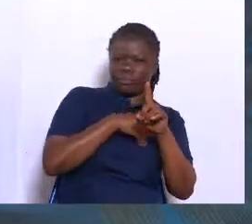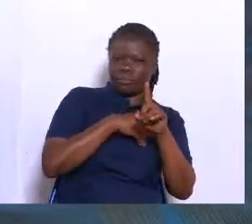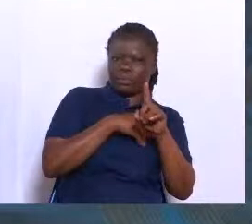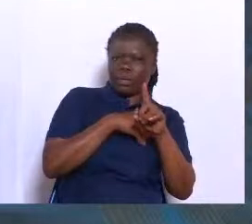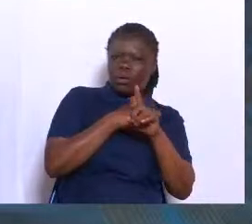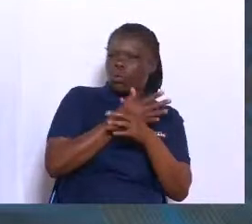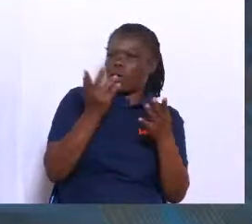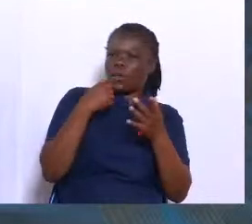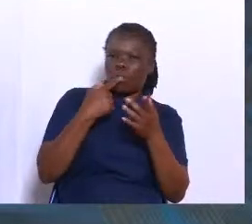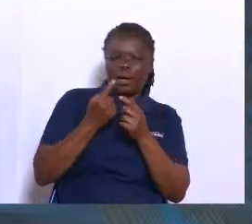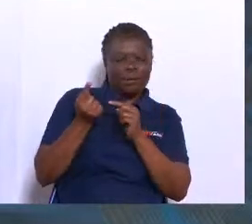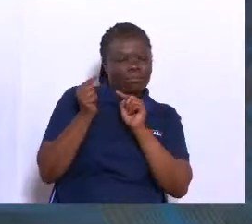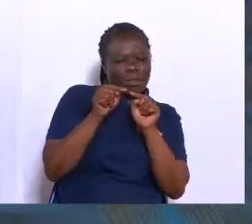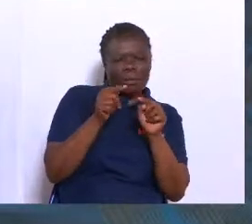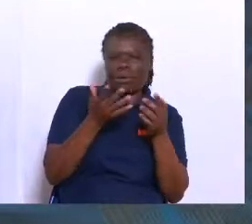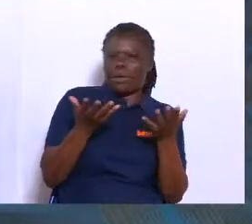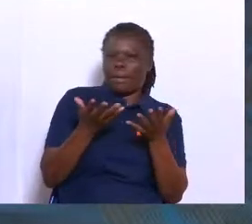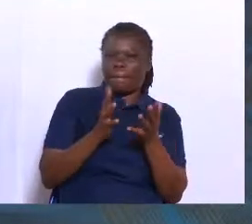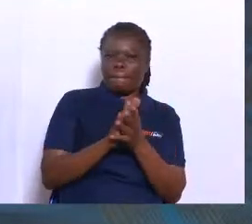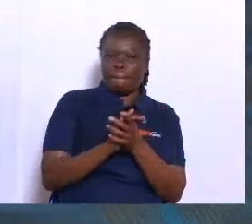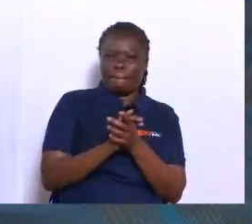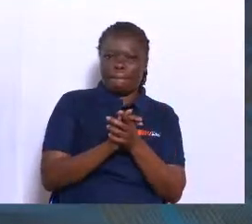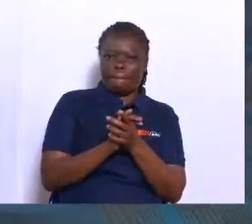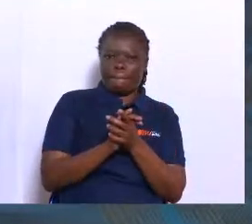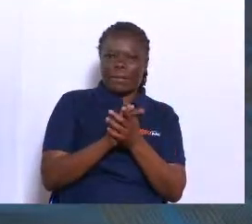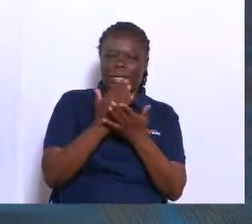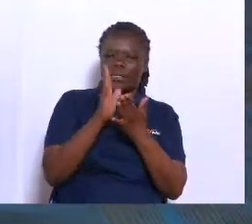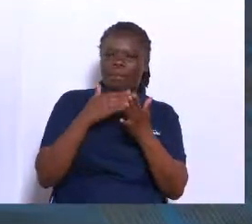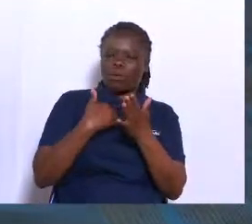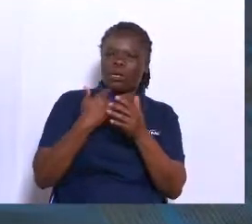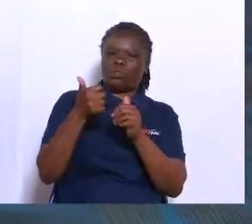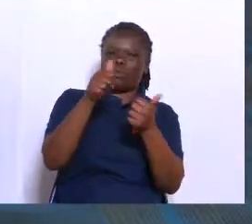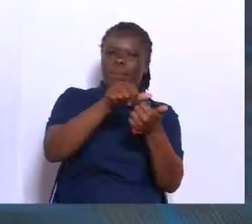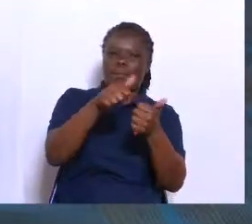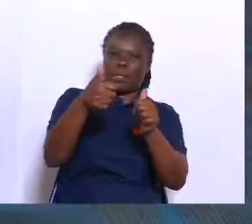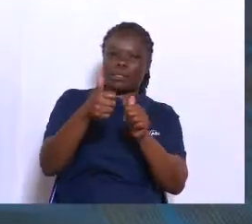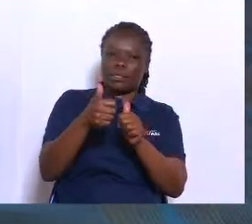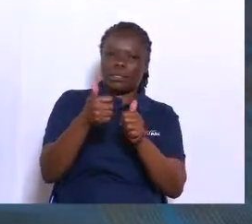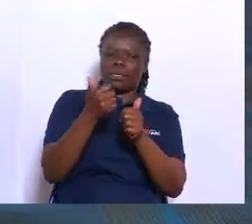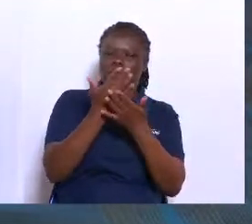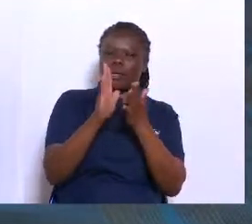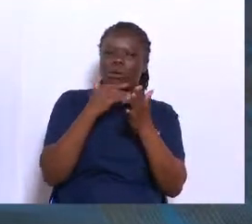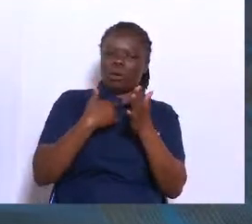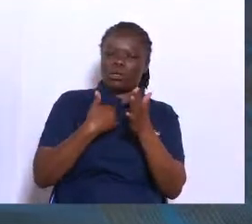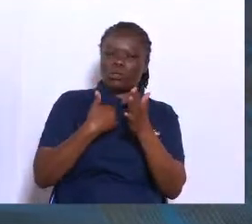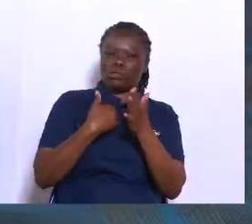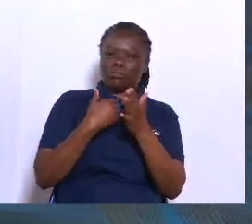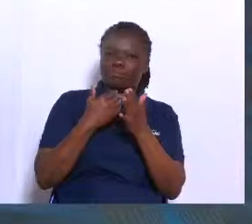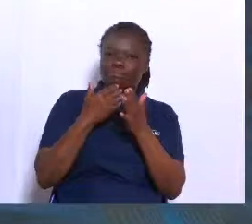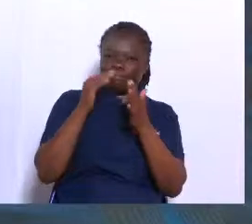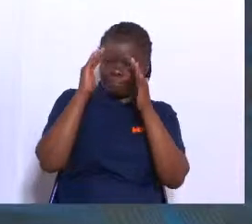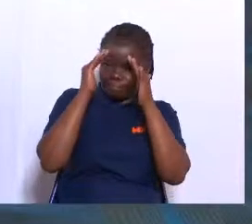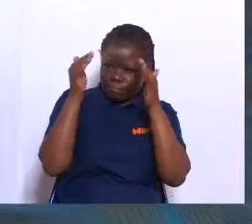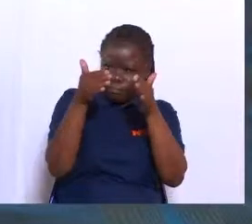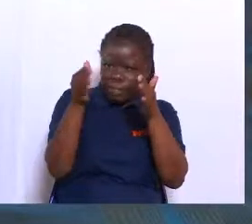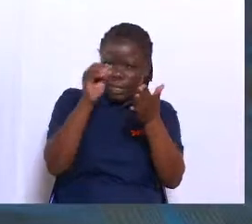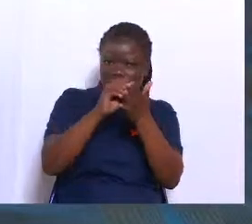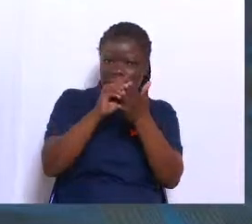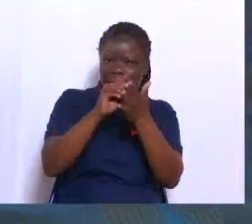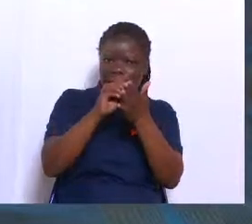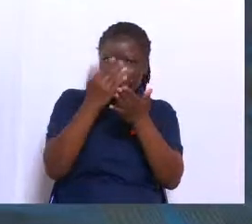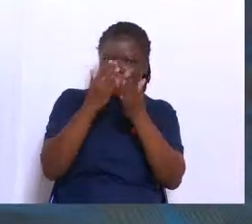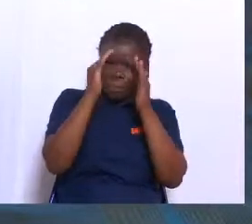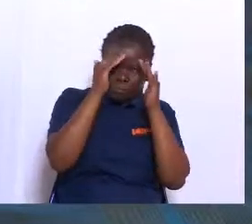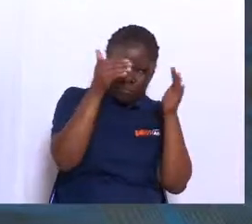are, come to the screen. Somebody wants to be baptized, you come. Somebody wants to be rebaptized, you come. Brother, you come up. Make the